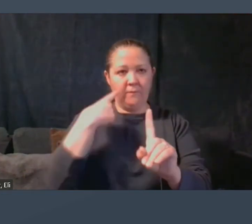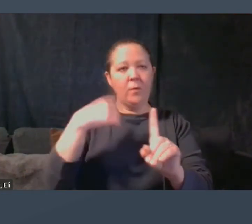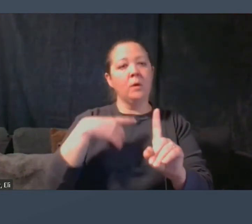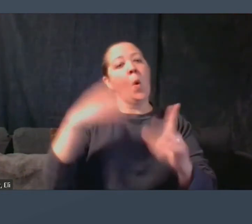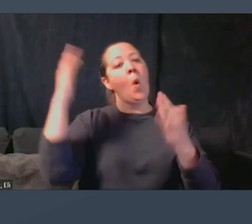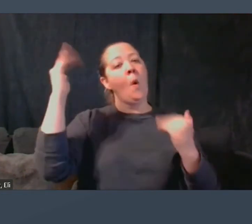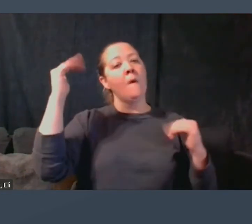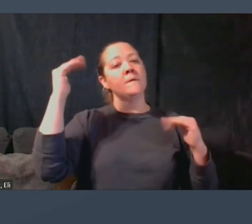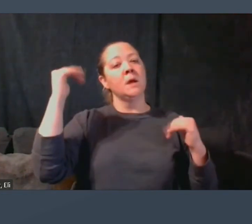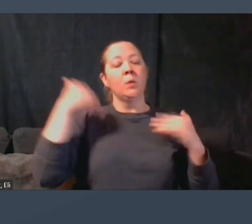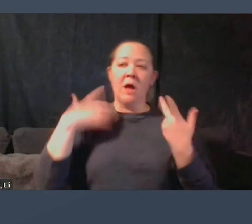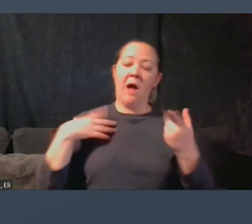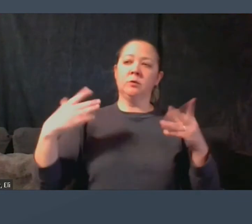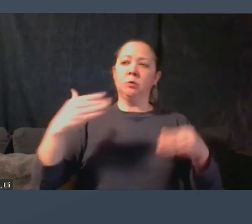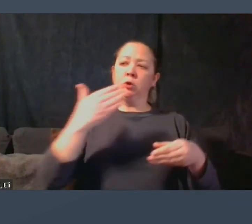and allow